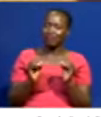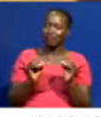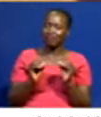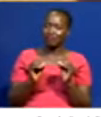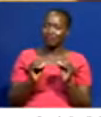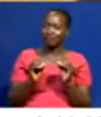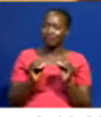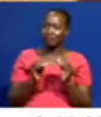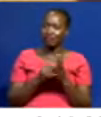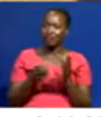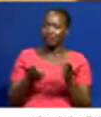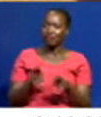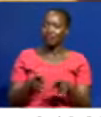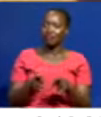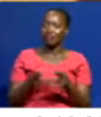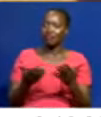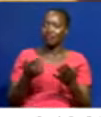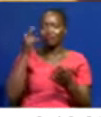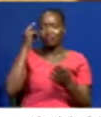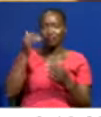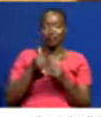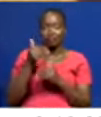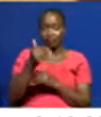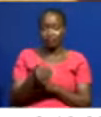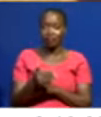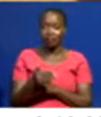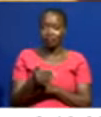You just happen to not think after